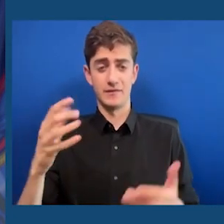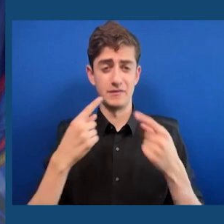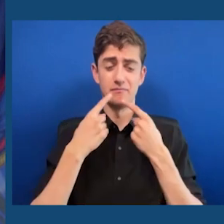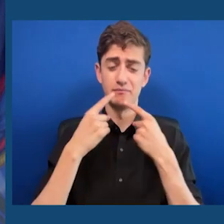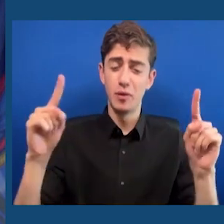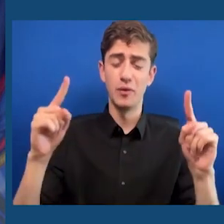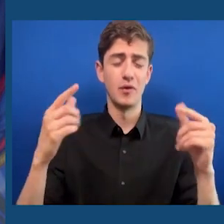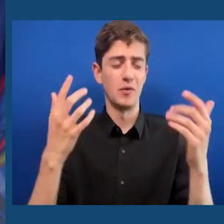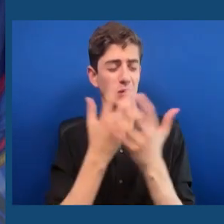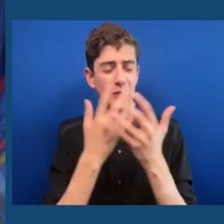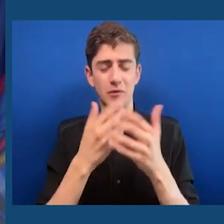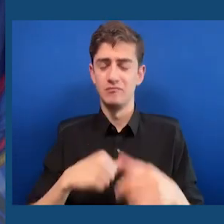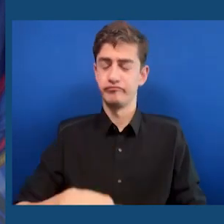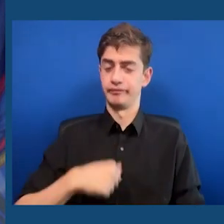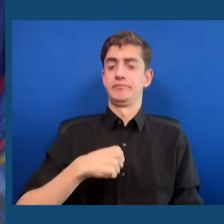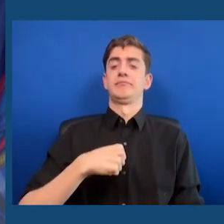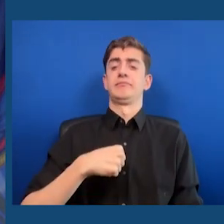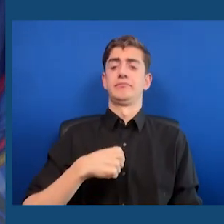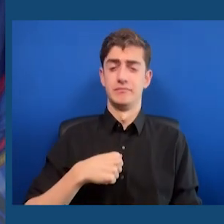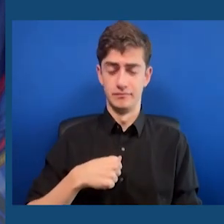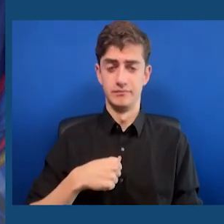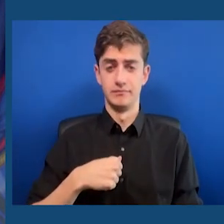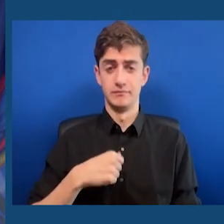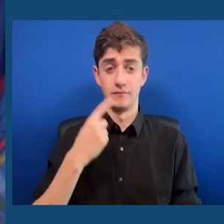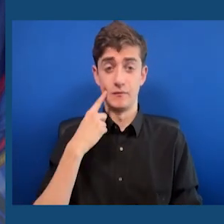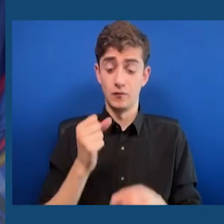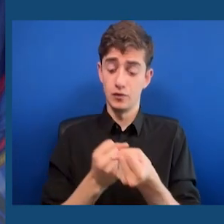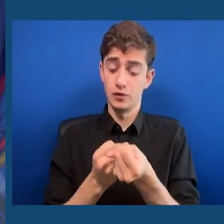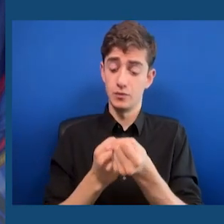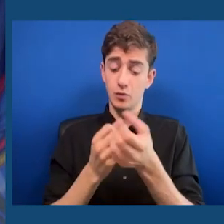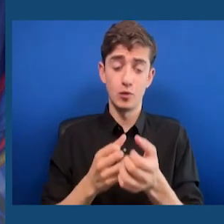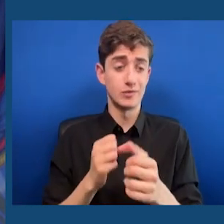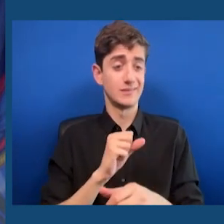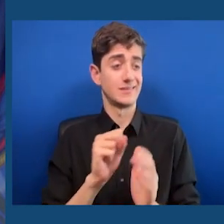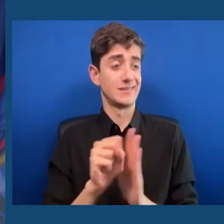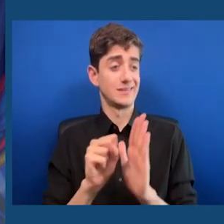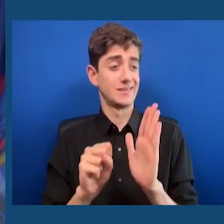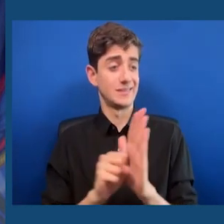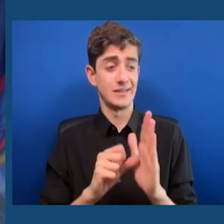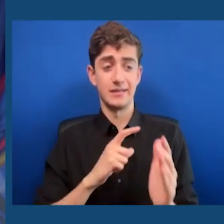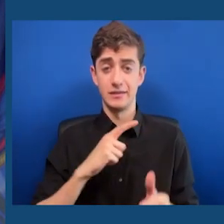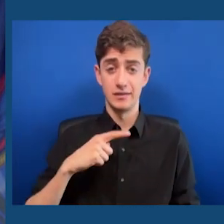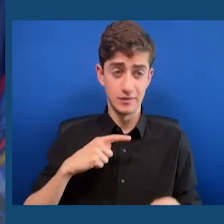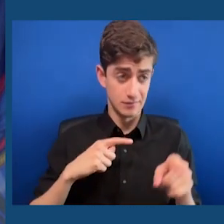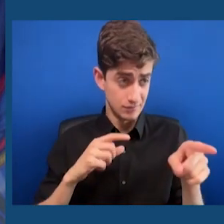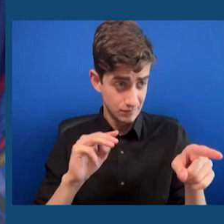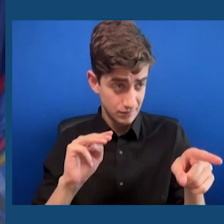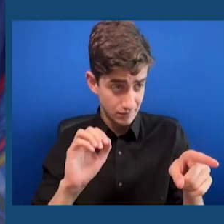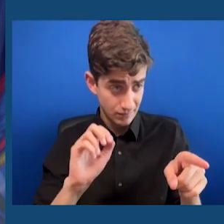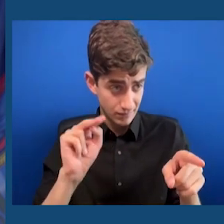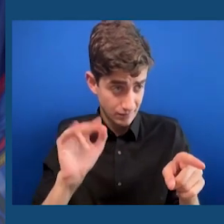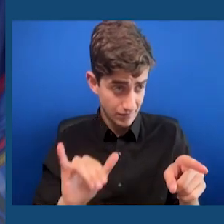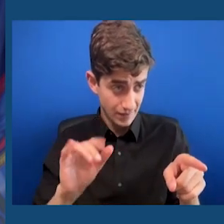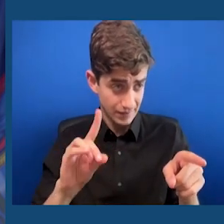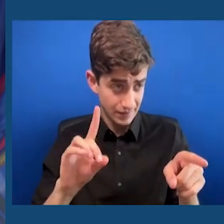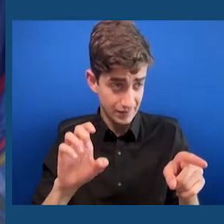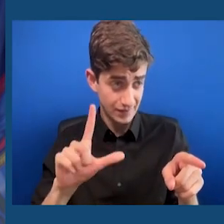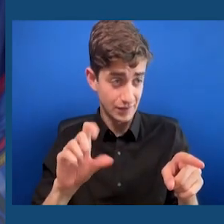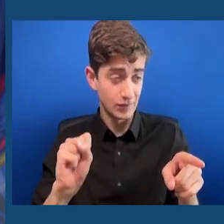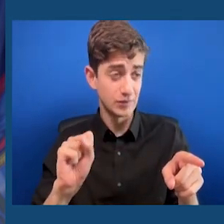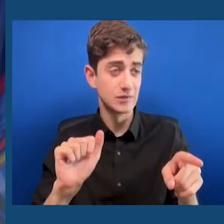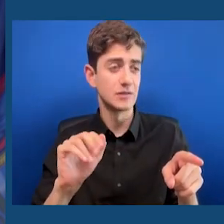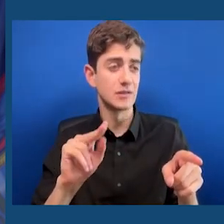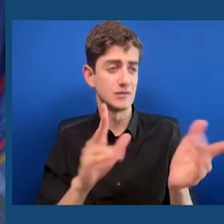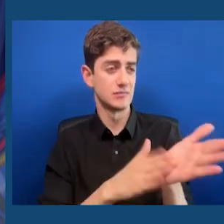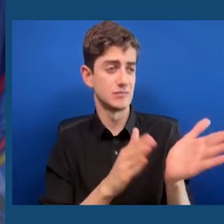state legislature, Assembly Member, my brother, Manny de los Santos, thank you. Senator Jessica Scarcella